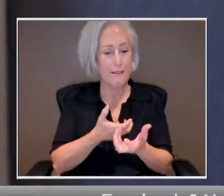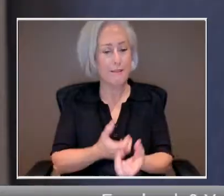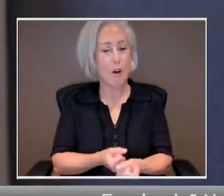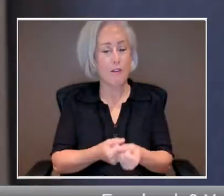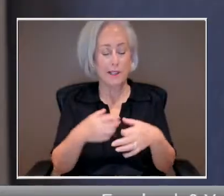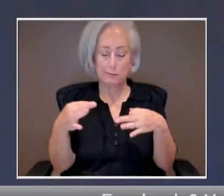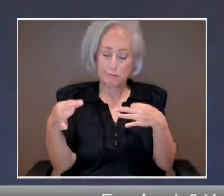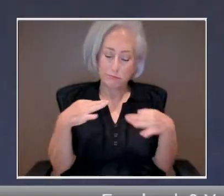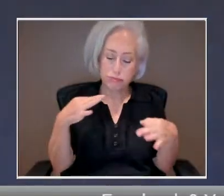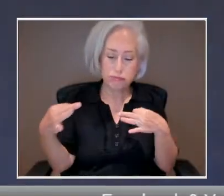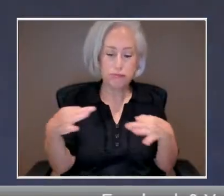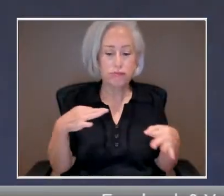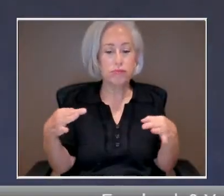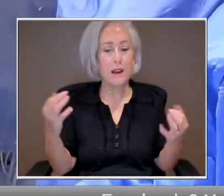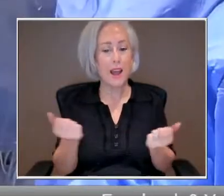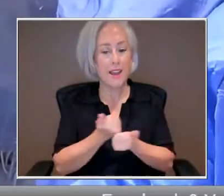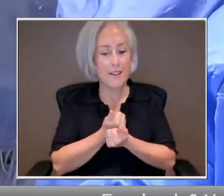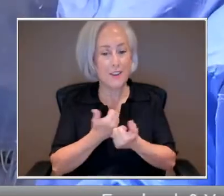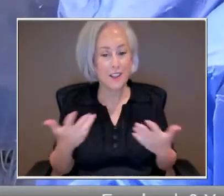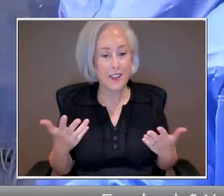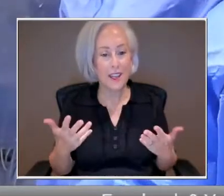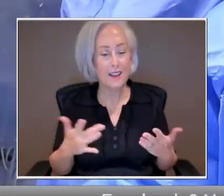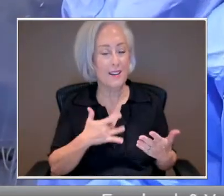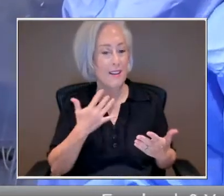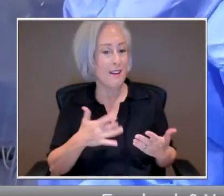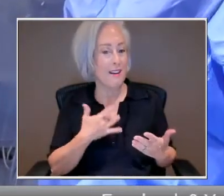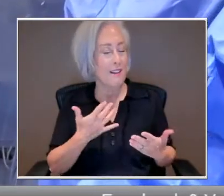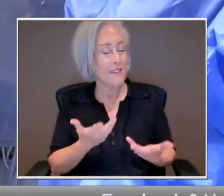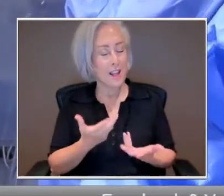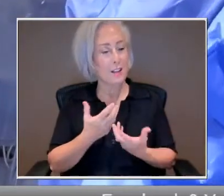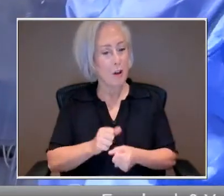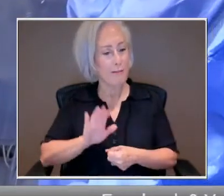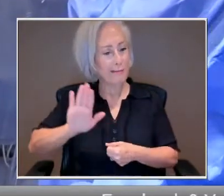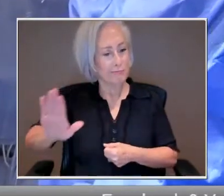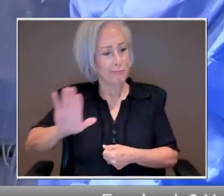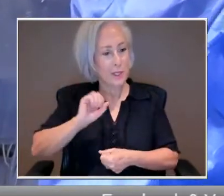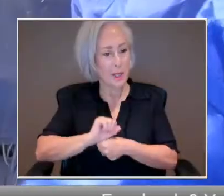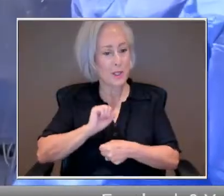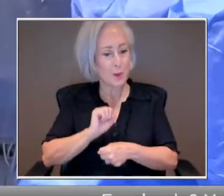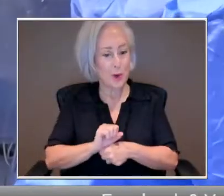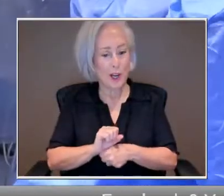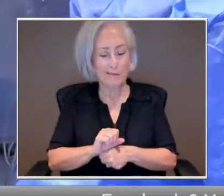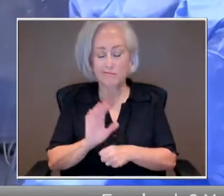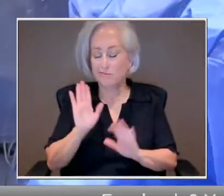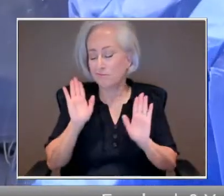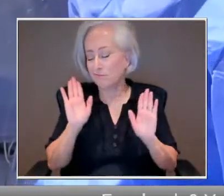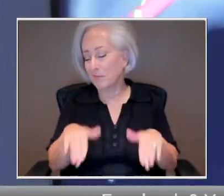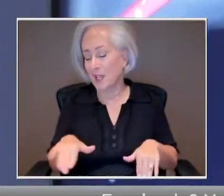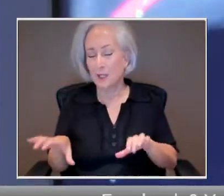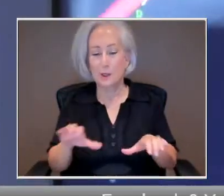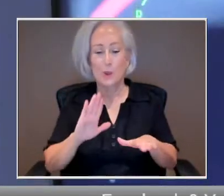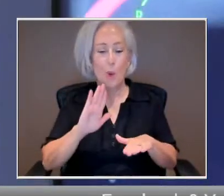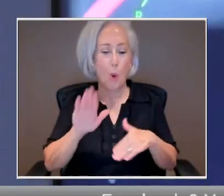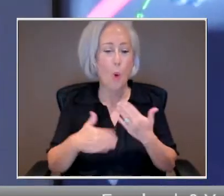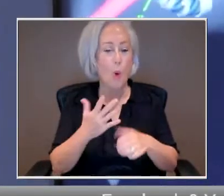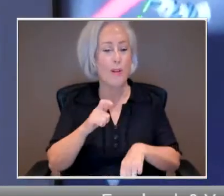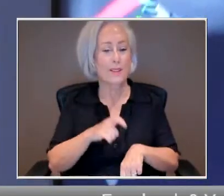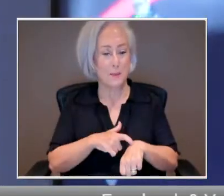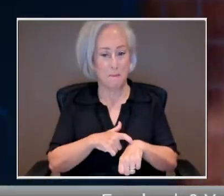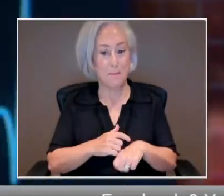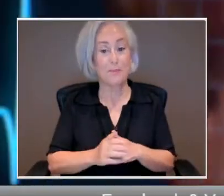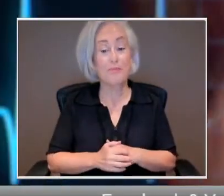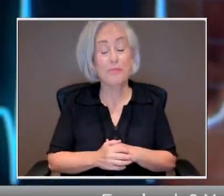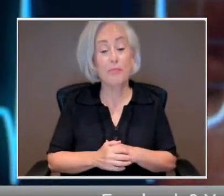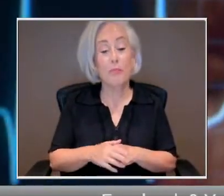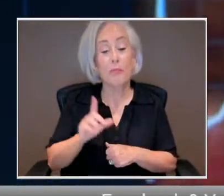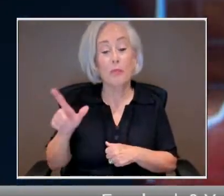to me, just made me feel very confident in his work. He said, we do this all the time. Dr. Soma ultimately diagnosed Nicole